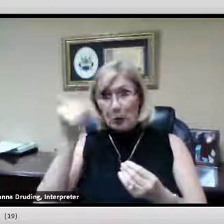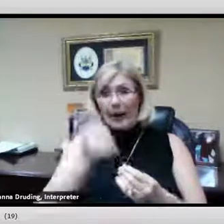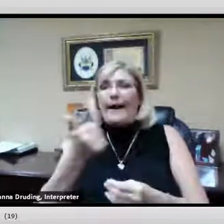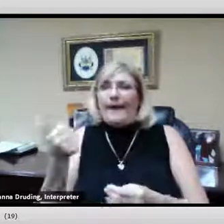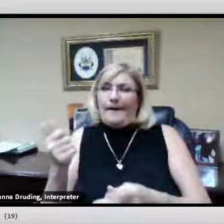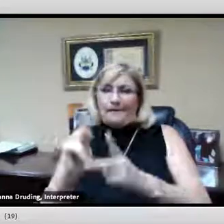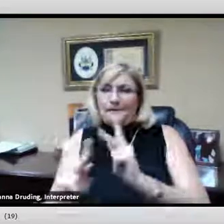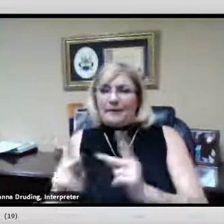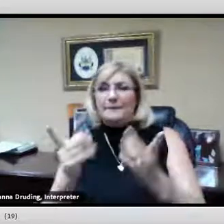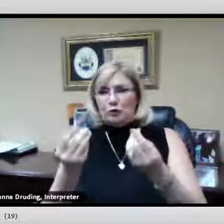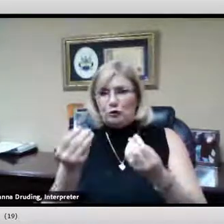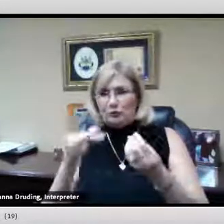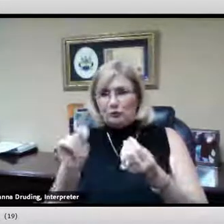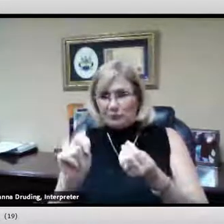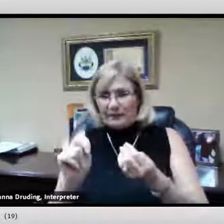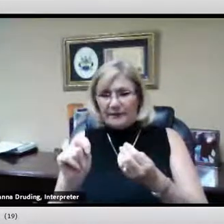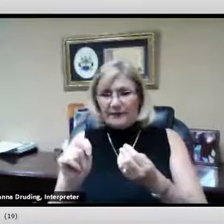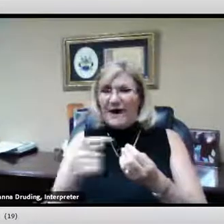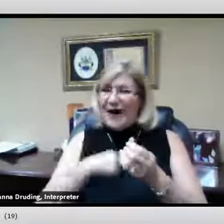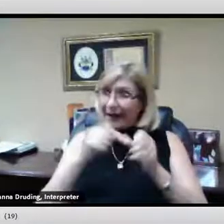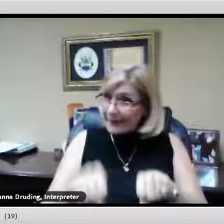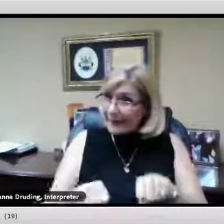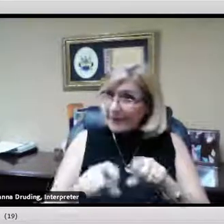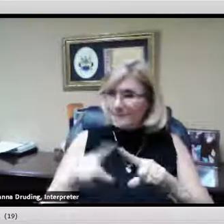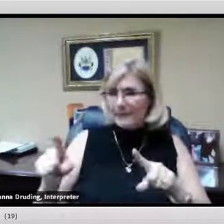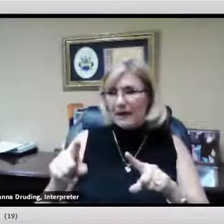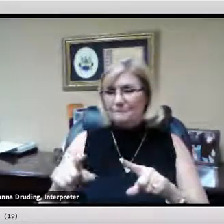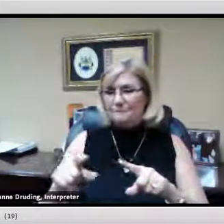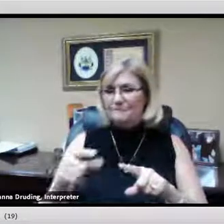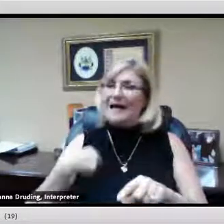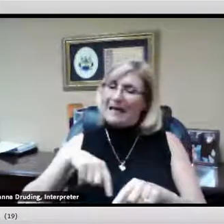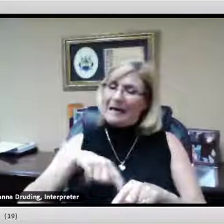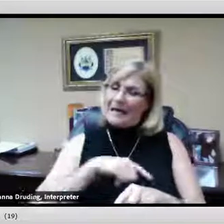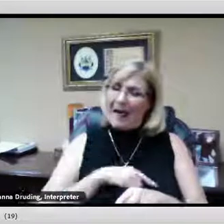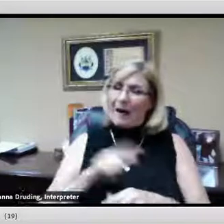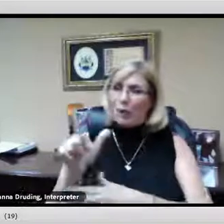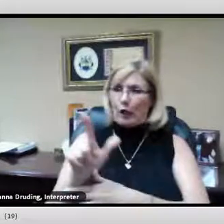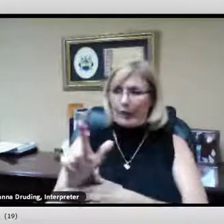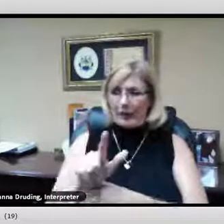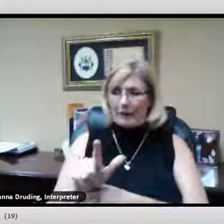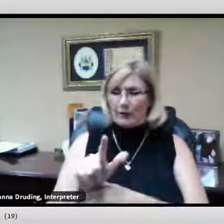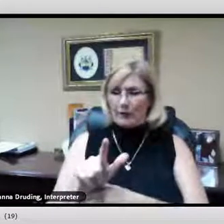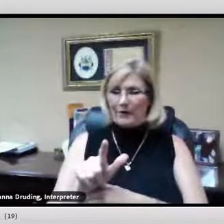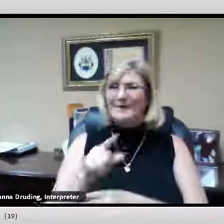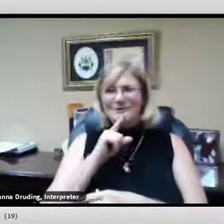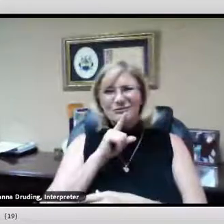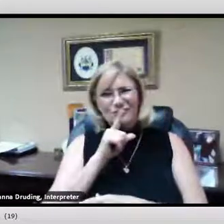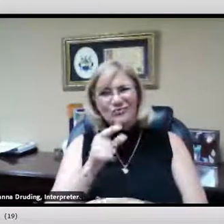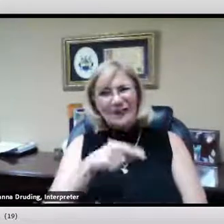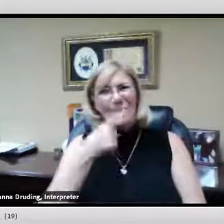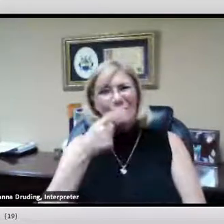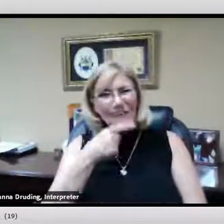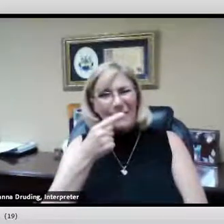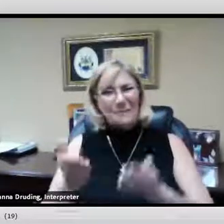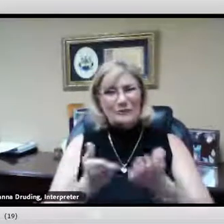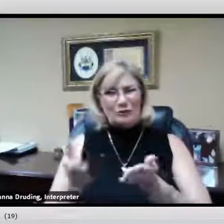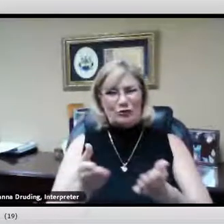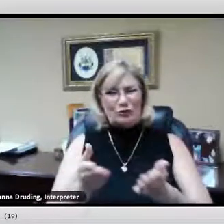could do, but it really, in our job, in our library, it really is considered a public services